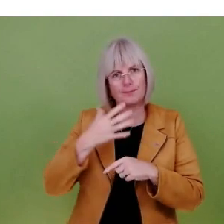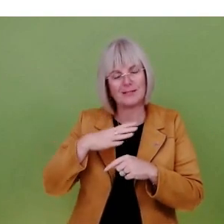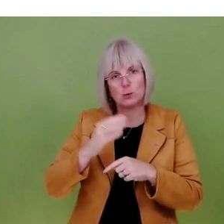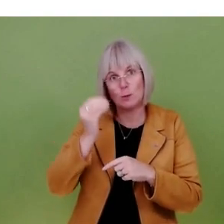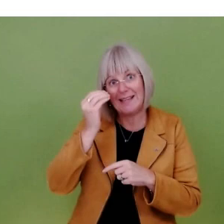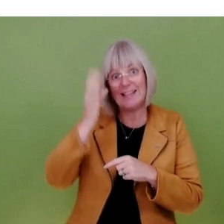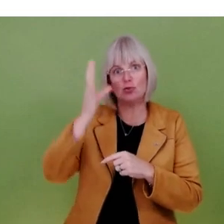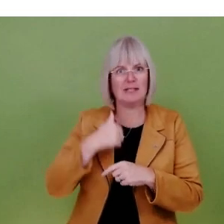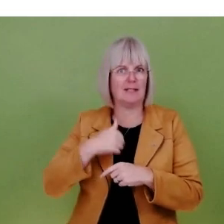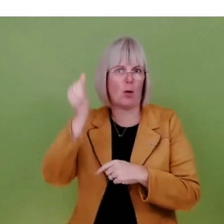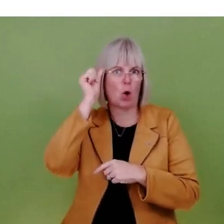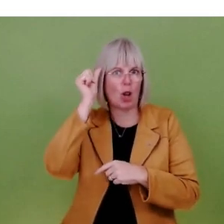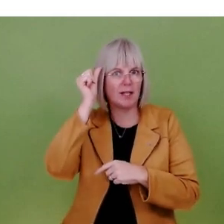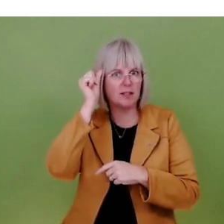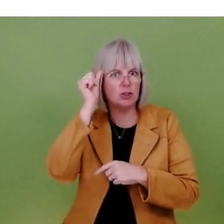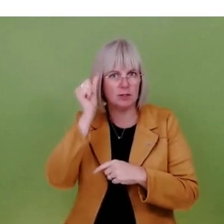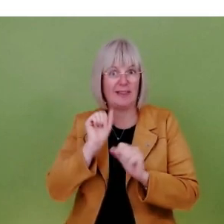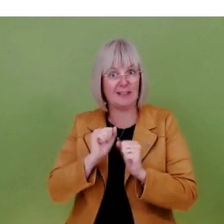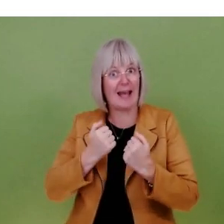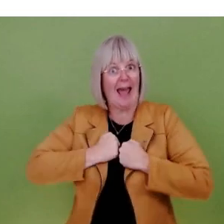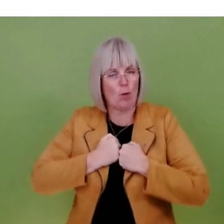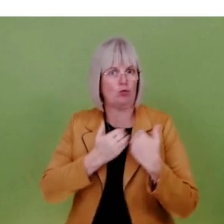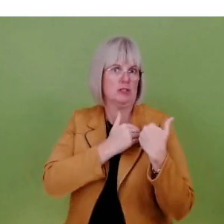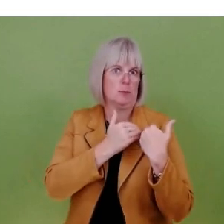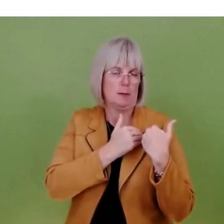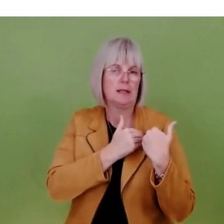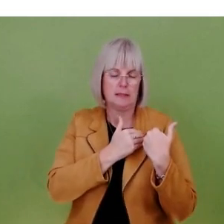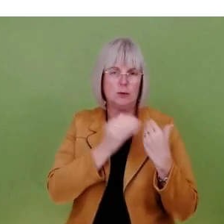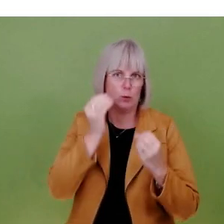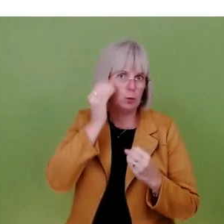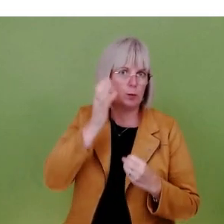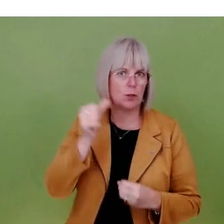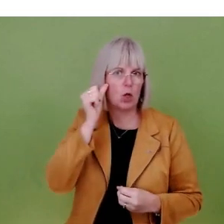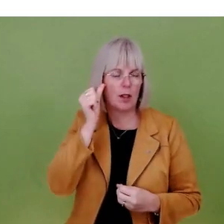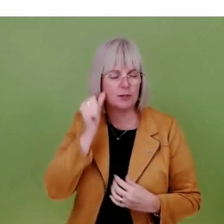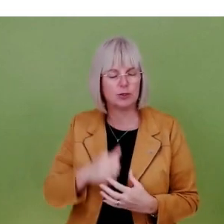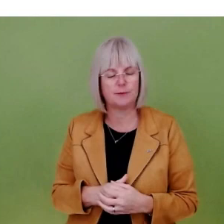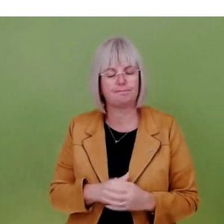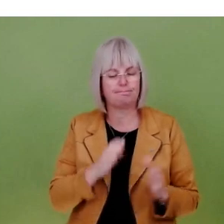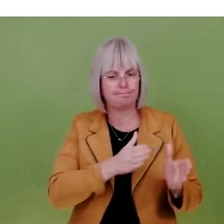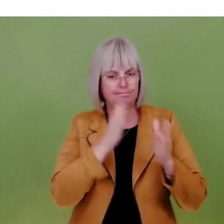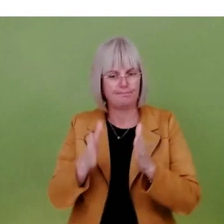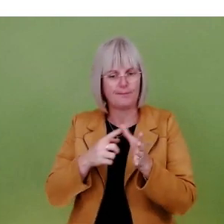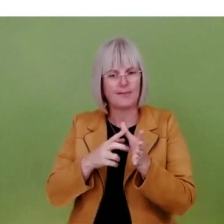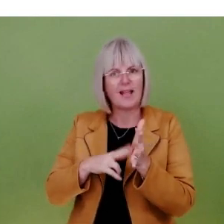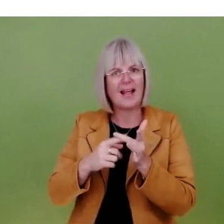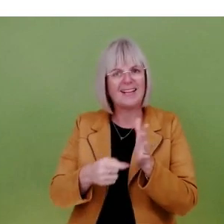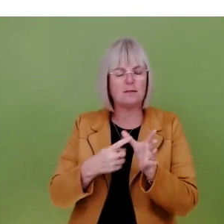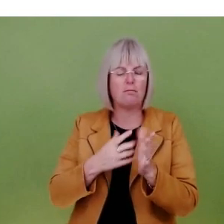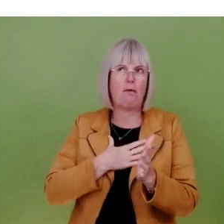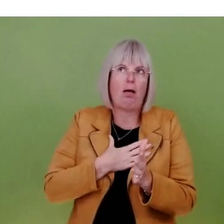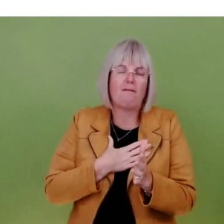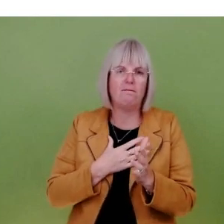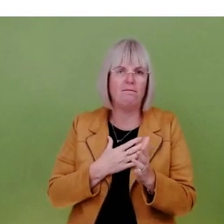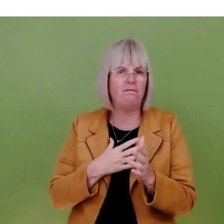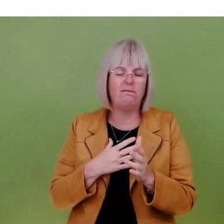knowledge in the areas. Then moving on to Anita, I love the fact that this was full of actions. It's full of excellent work that's